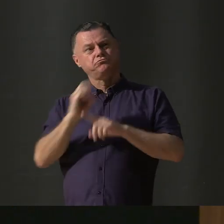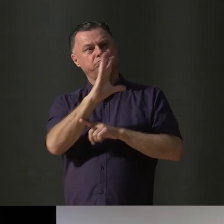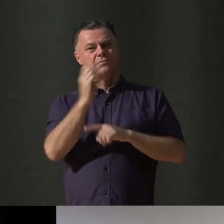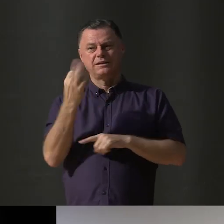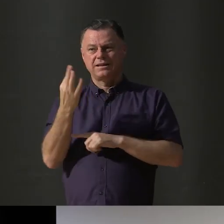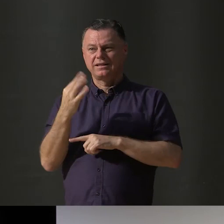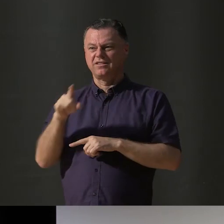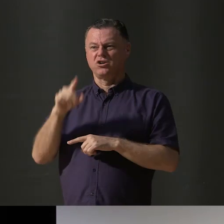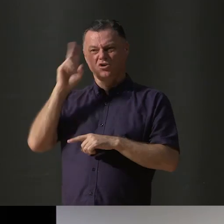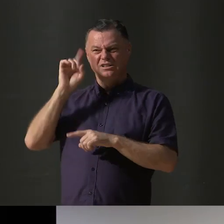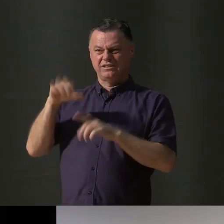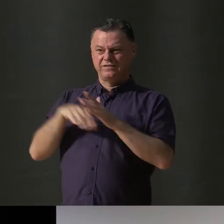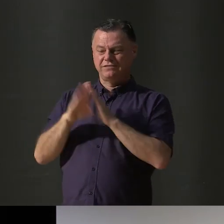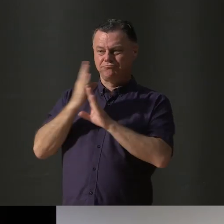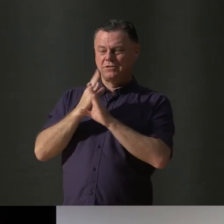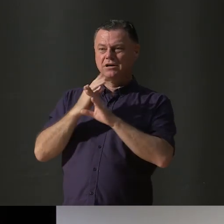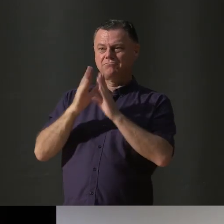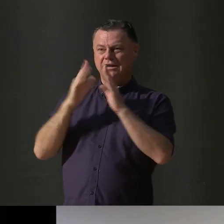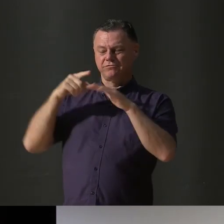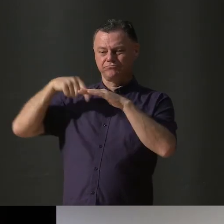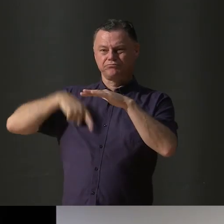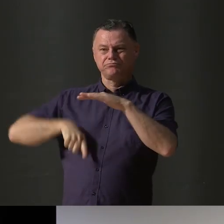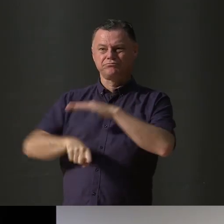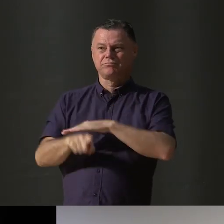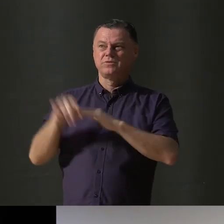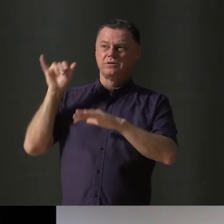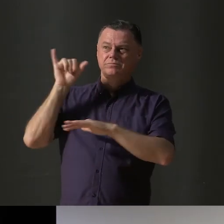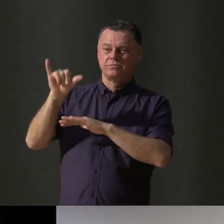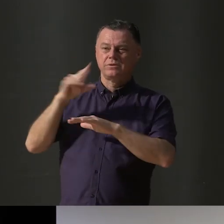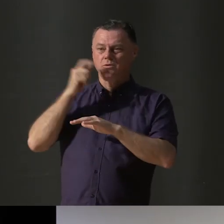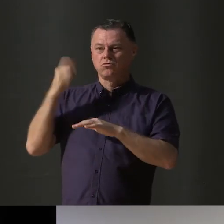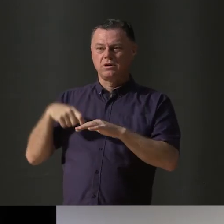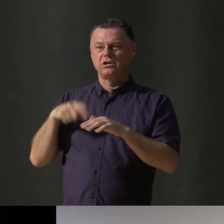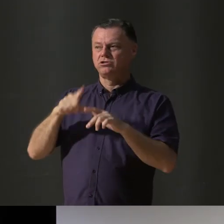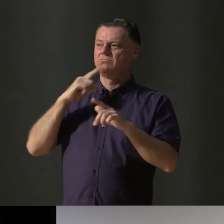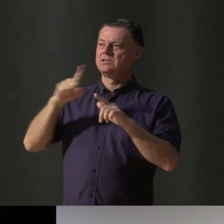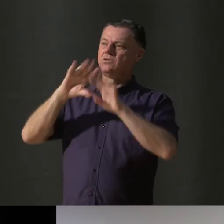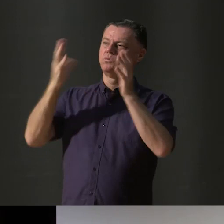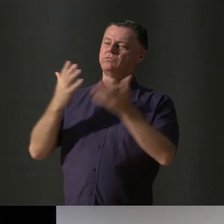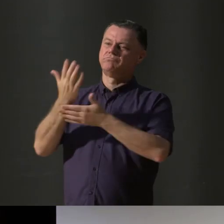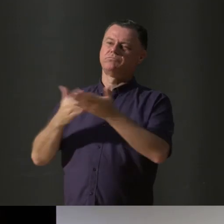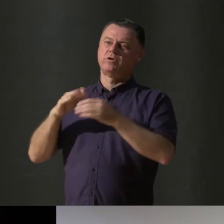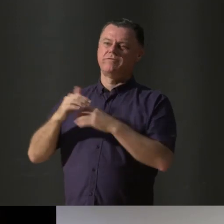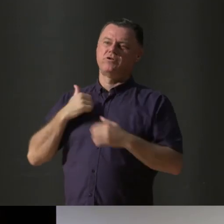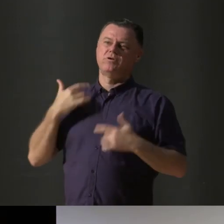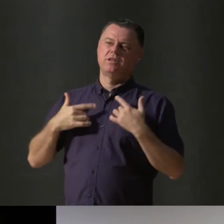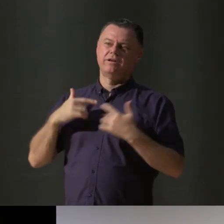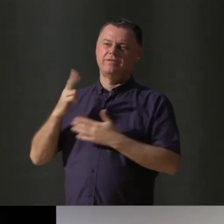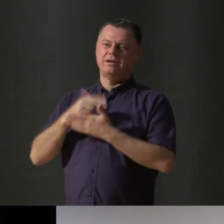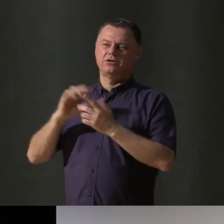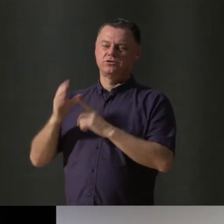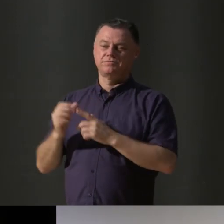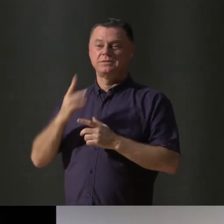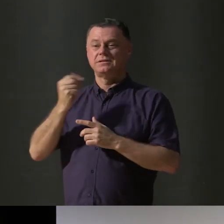helping people to learn about art, culture, and history. And while some museums do collect